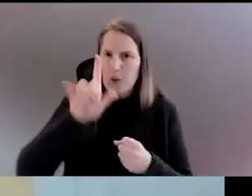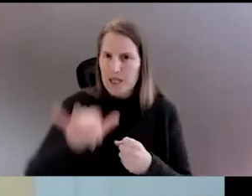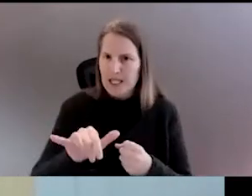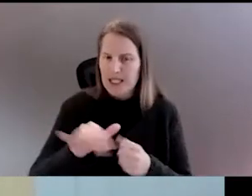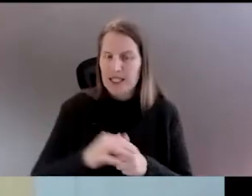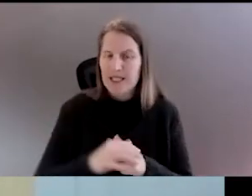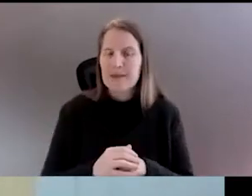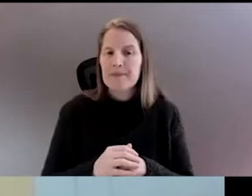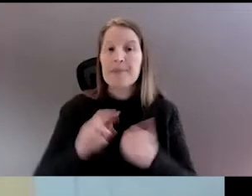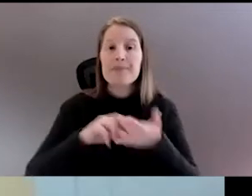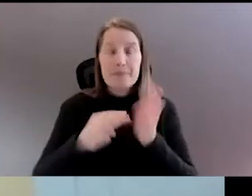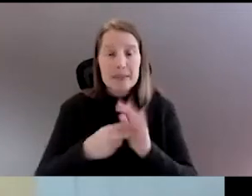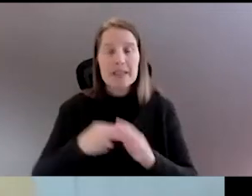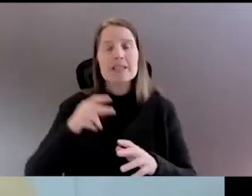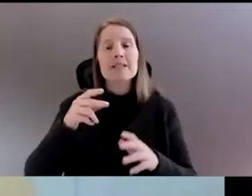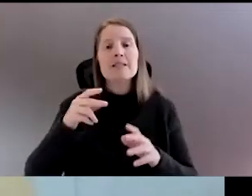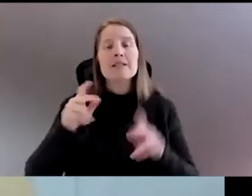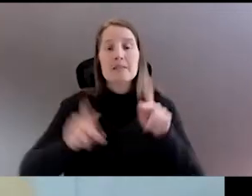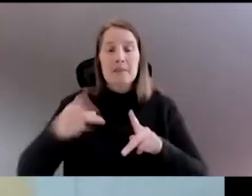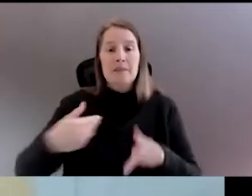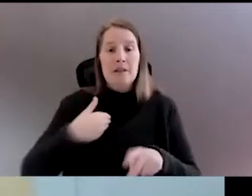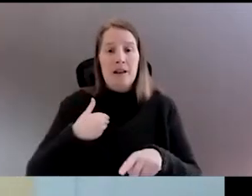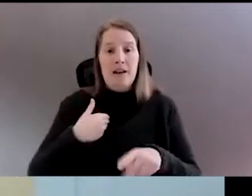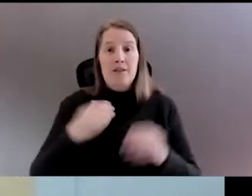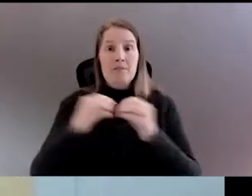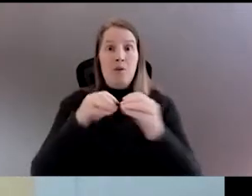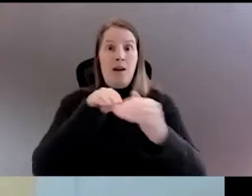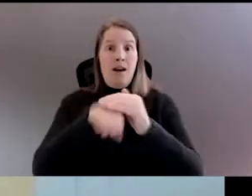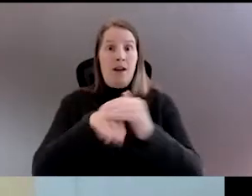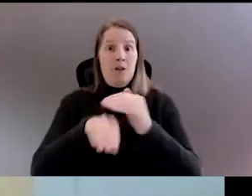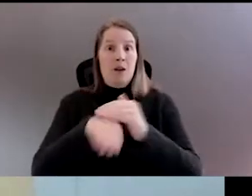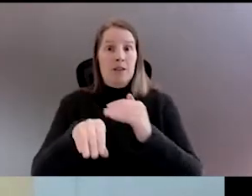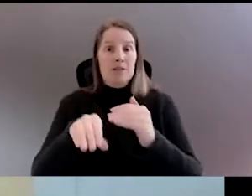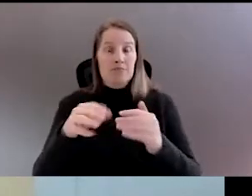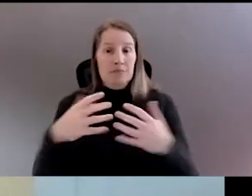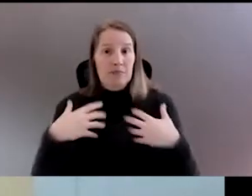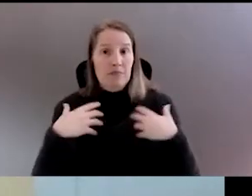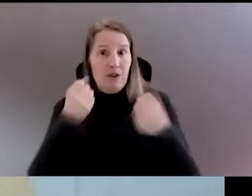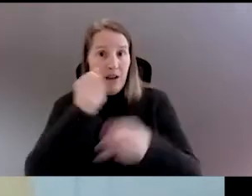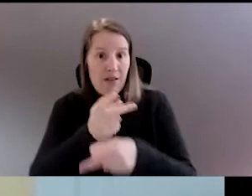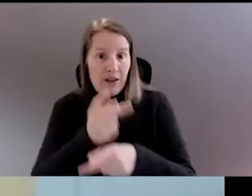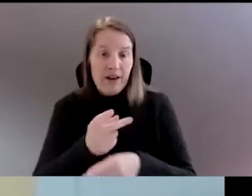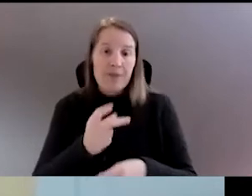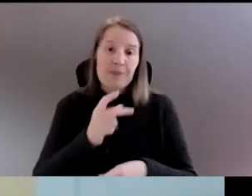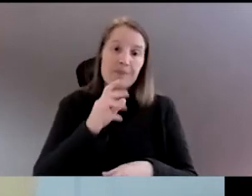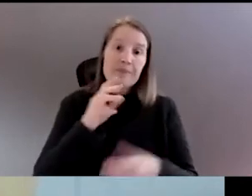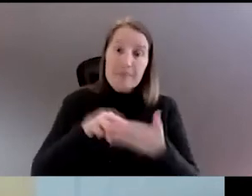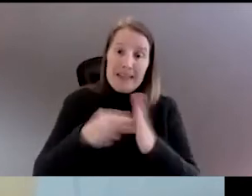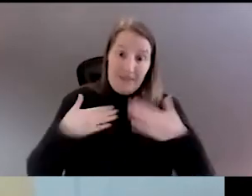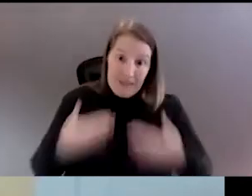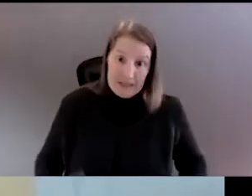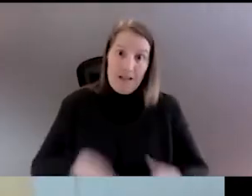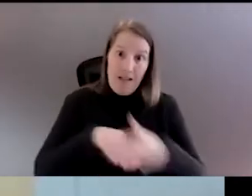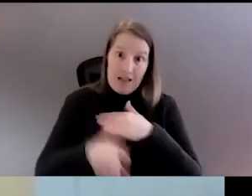have increased access to healthcare, which involves things like physical access, as well as